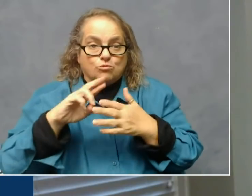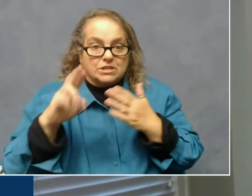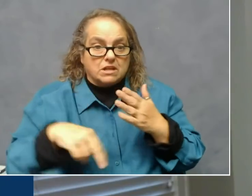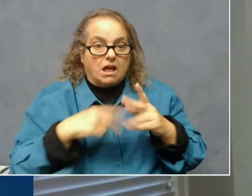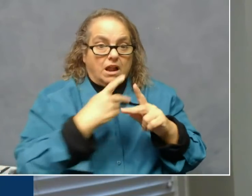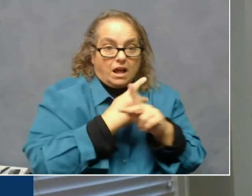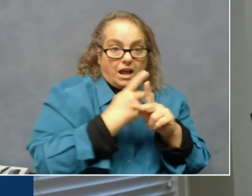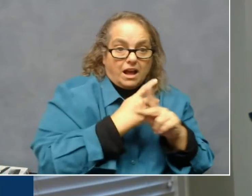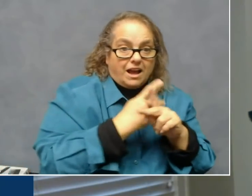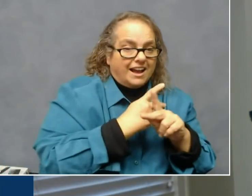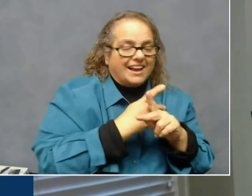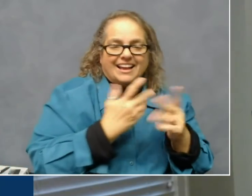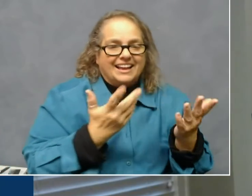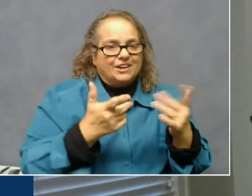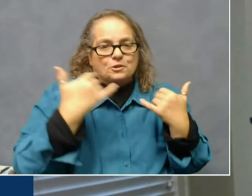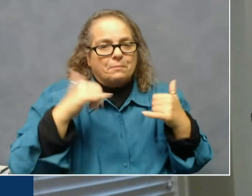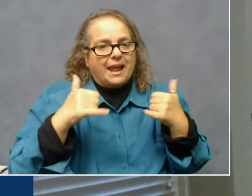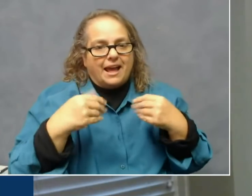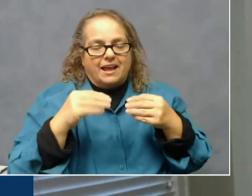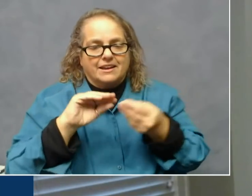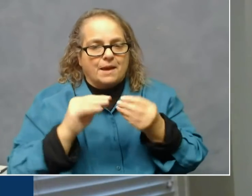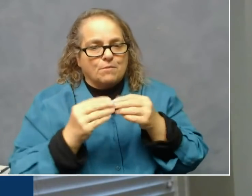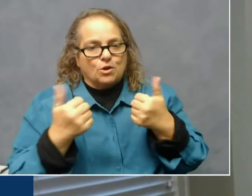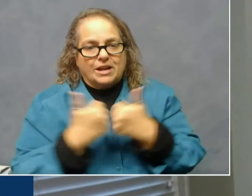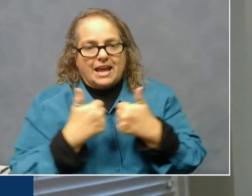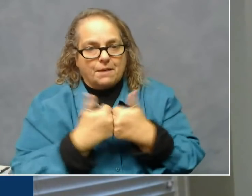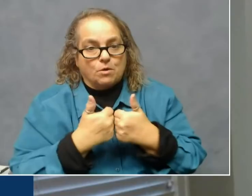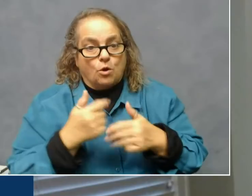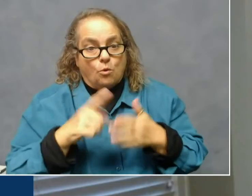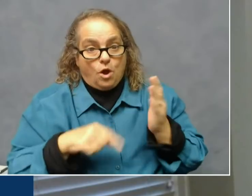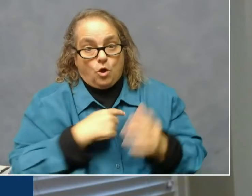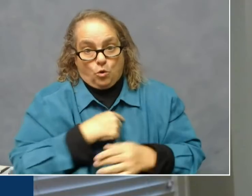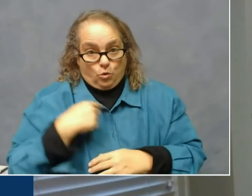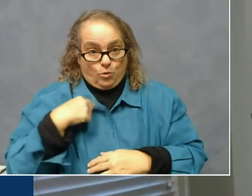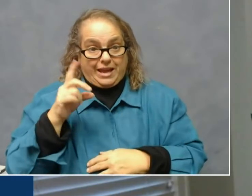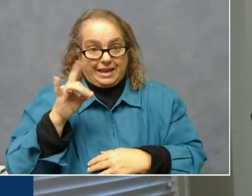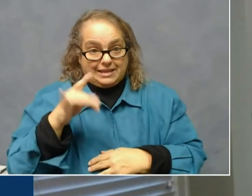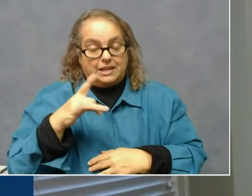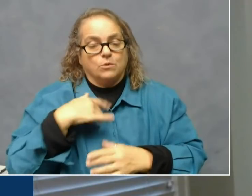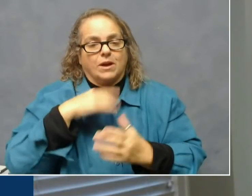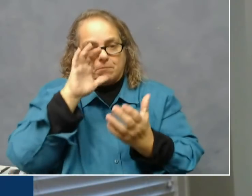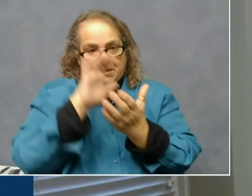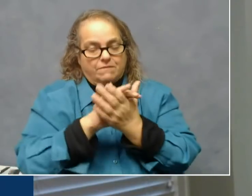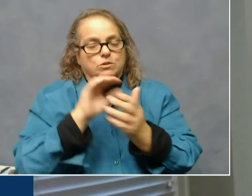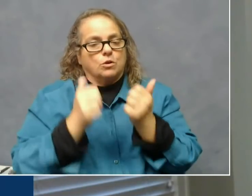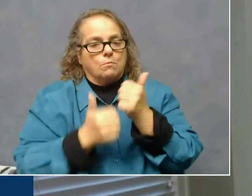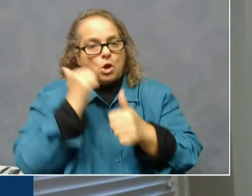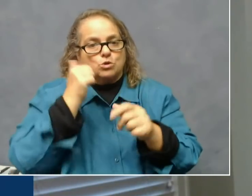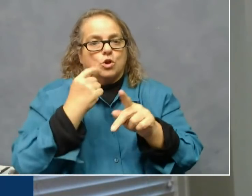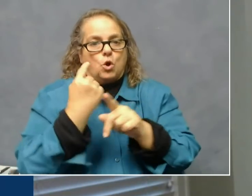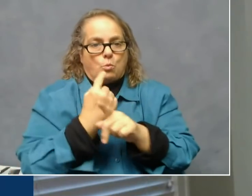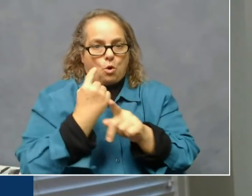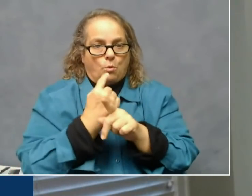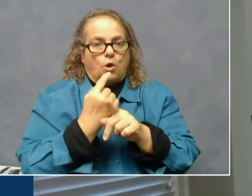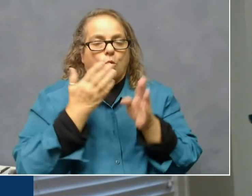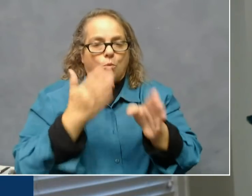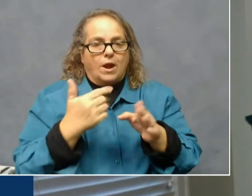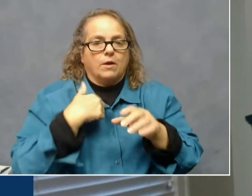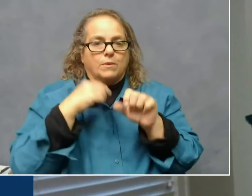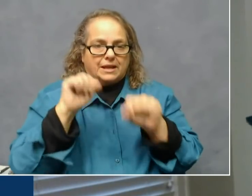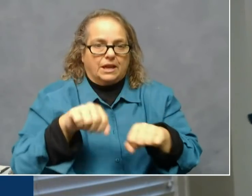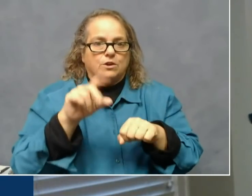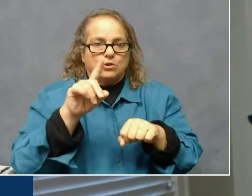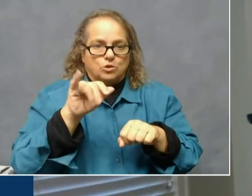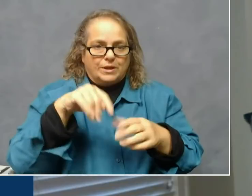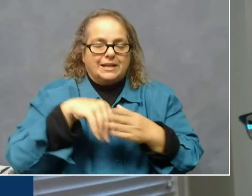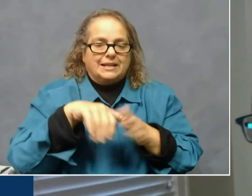to play those number games. What we have done, we believe, is the most appropriate and reliable way we can do it in the state of Kentucky,